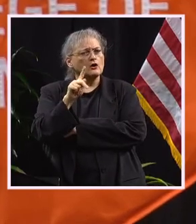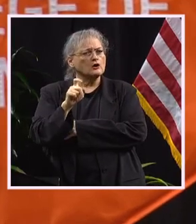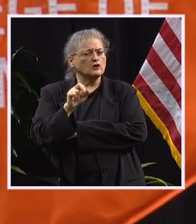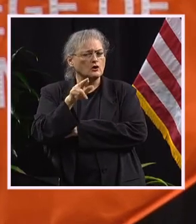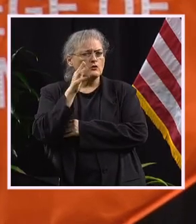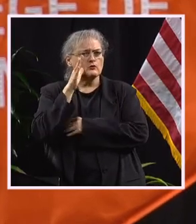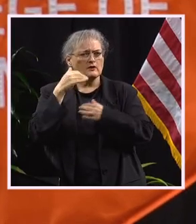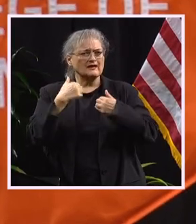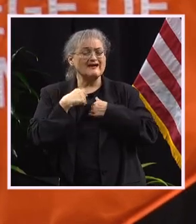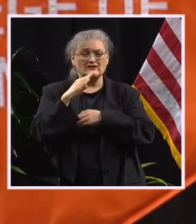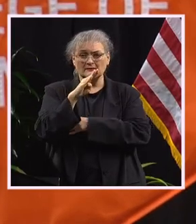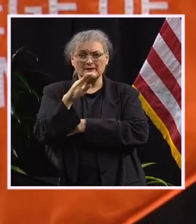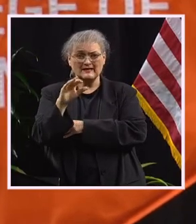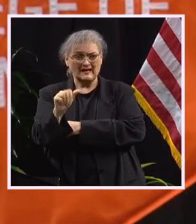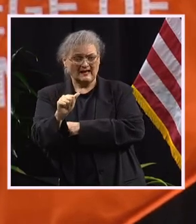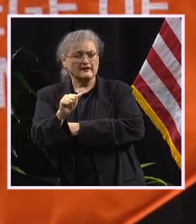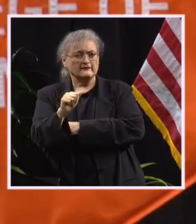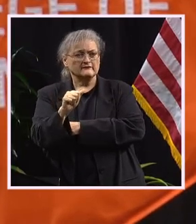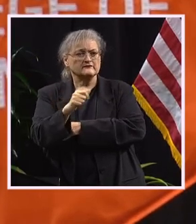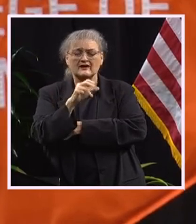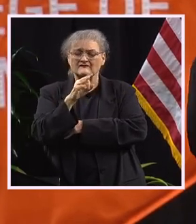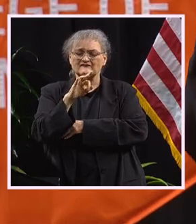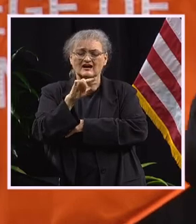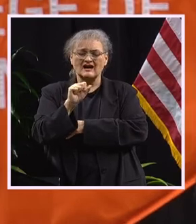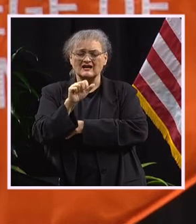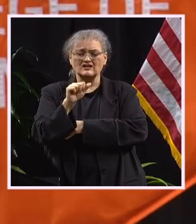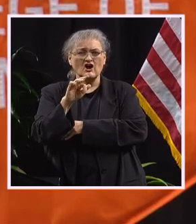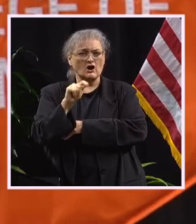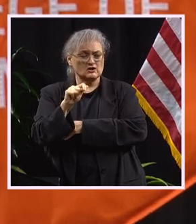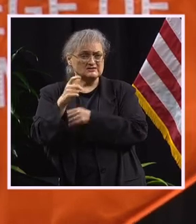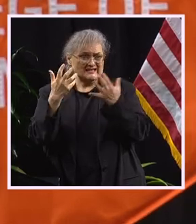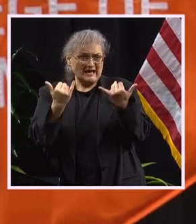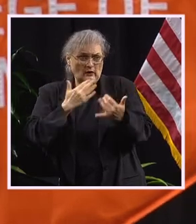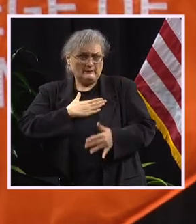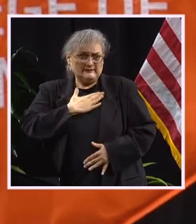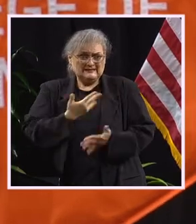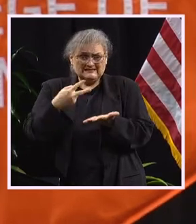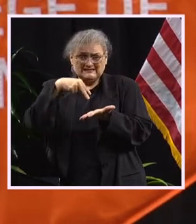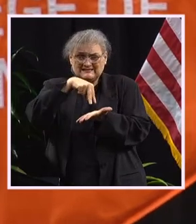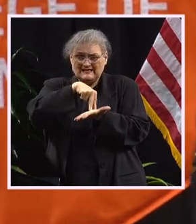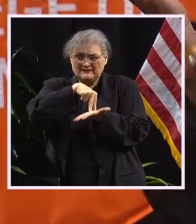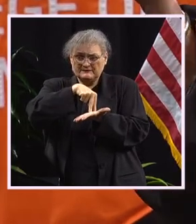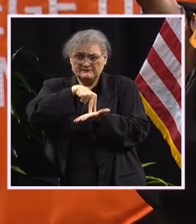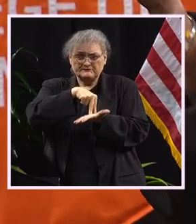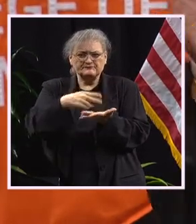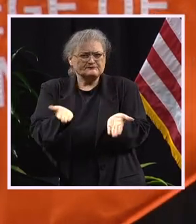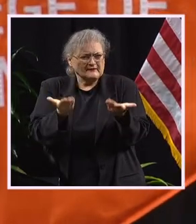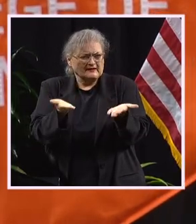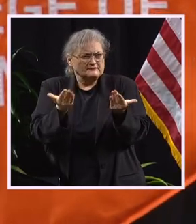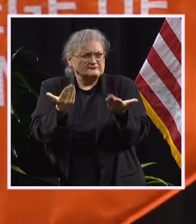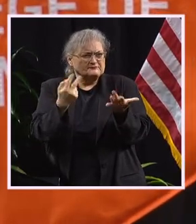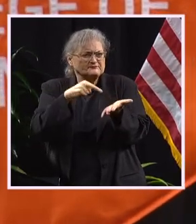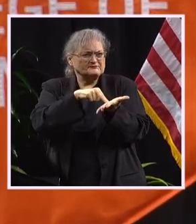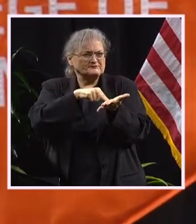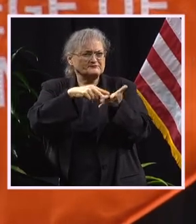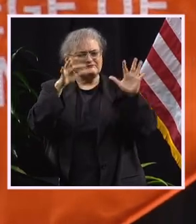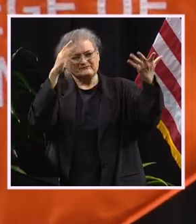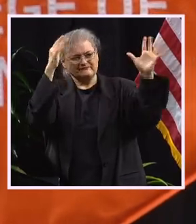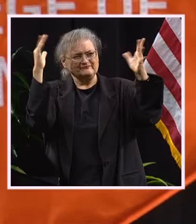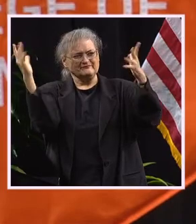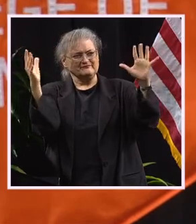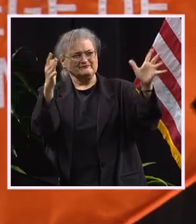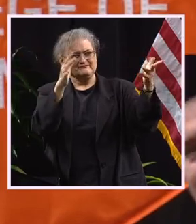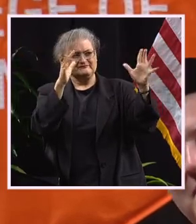Bachelor of Fine Arts degree tonight from UTSA. Olivia, will you please stand? Come on, I'm gonna make you stand.